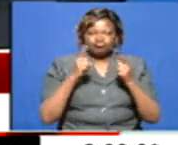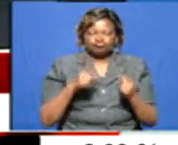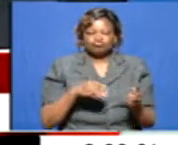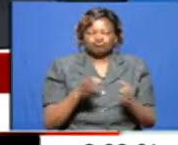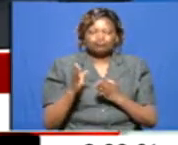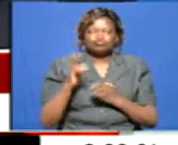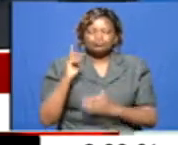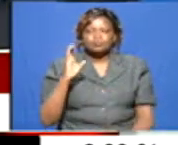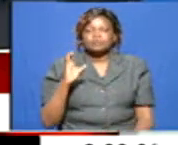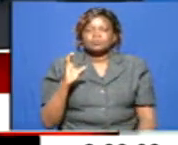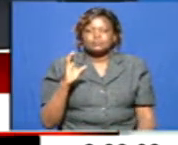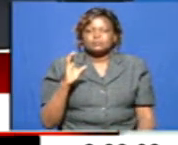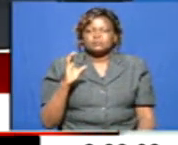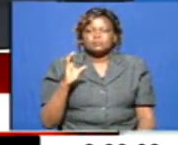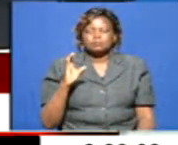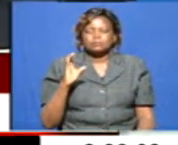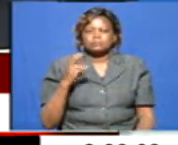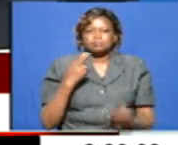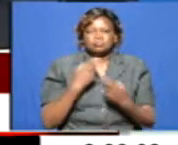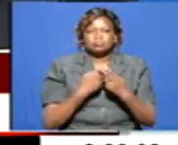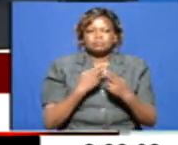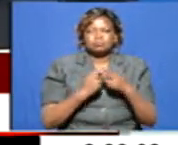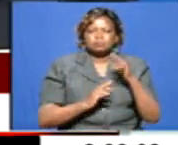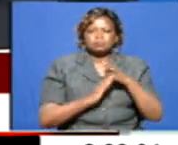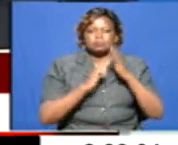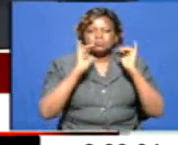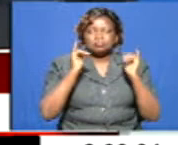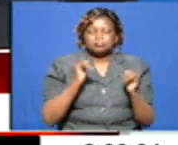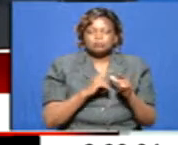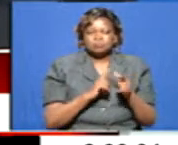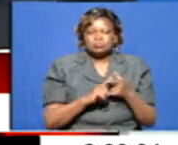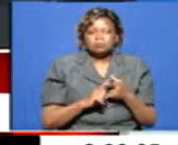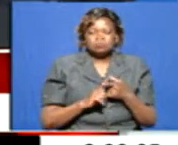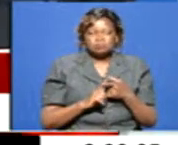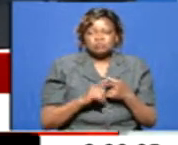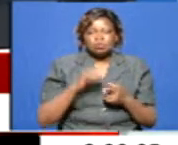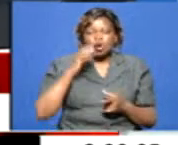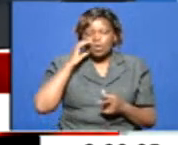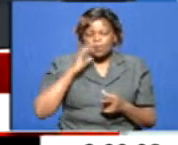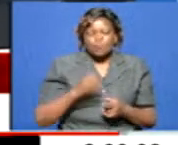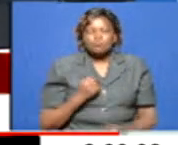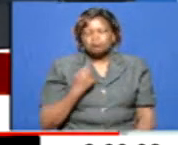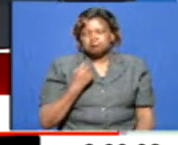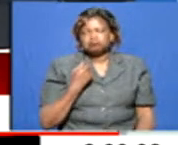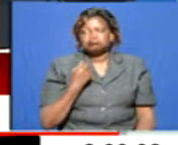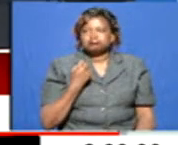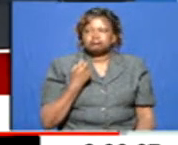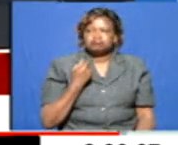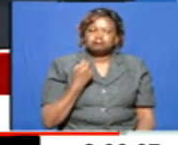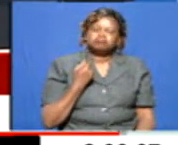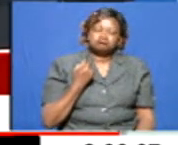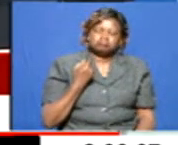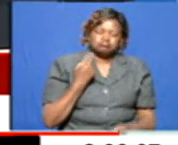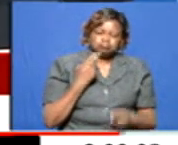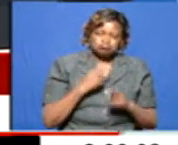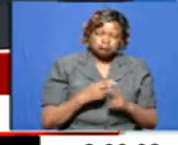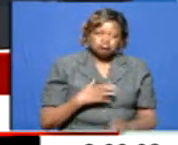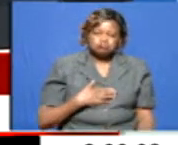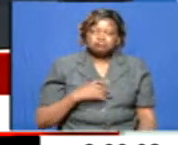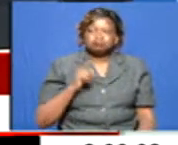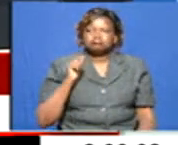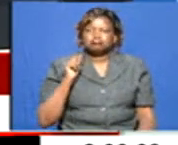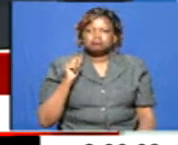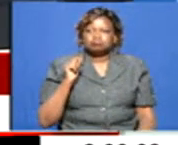KBC Channel 1, hashtag Prime Edition, and at TomBoyer24 on Twitter.